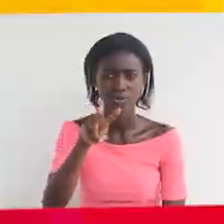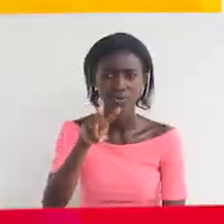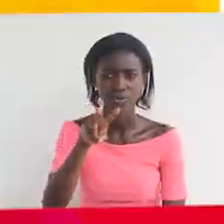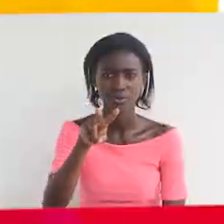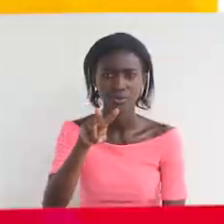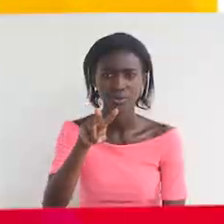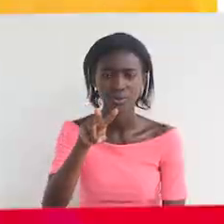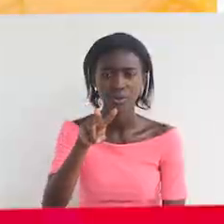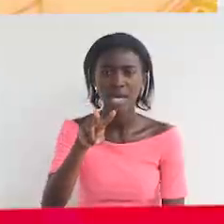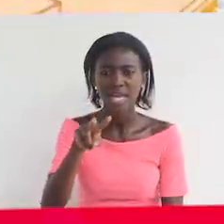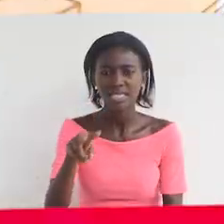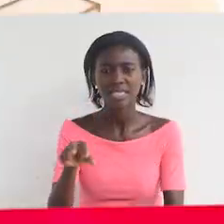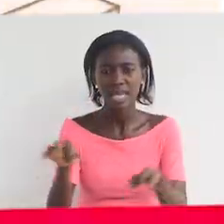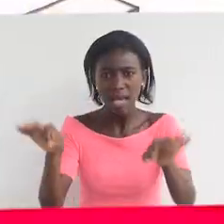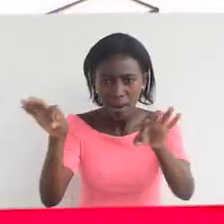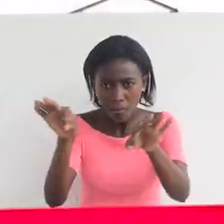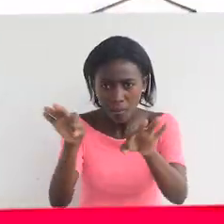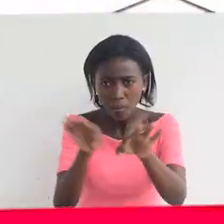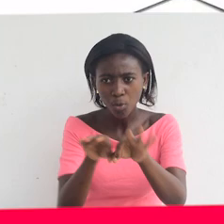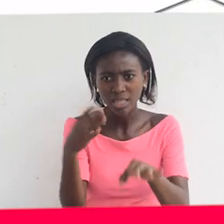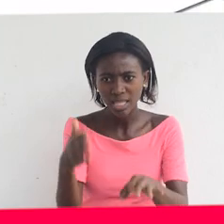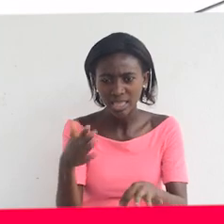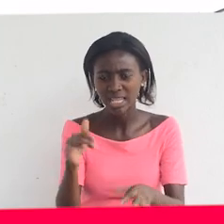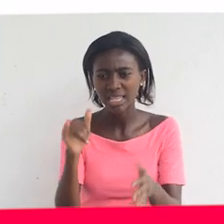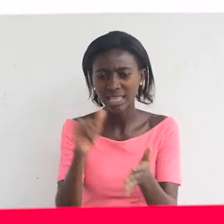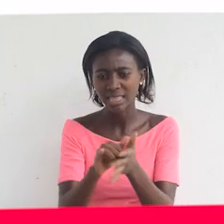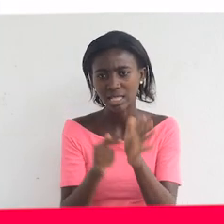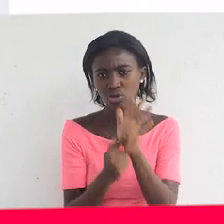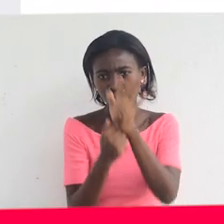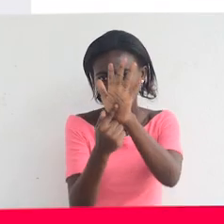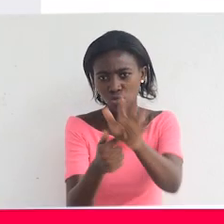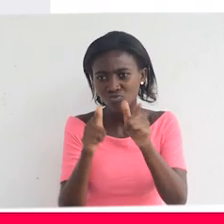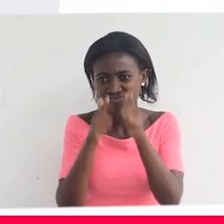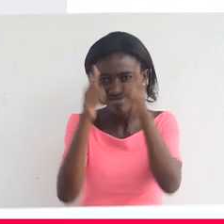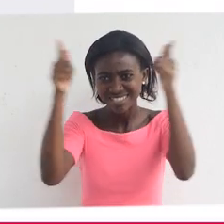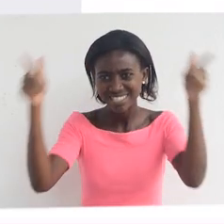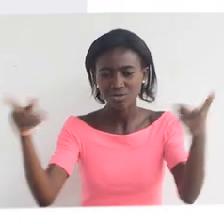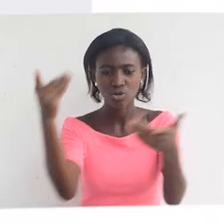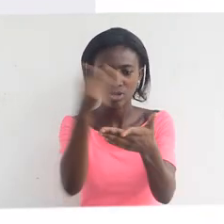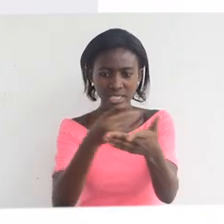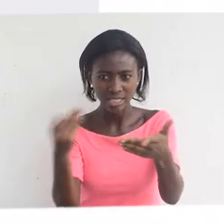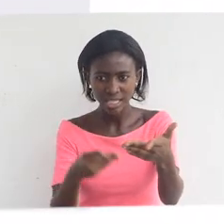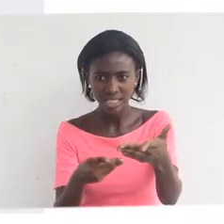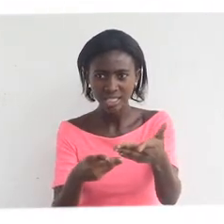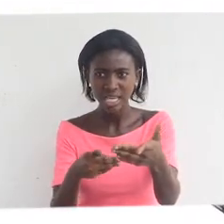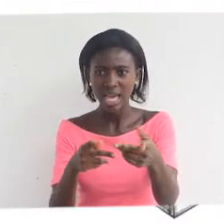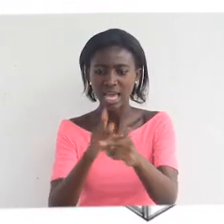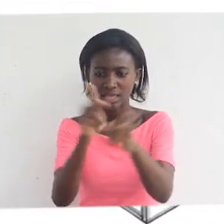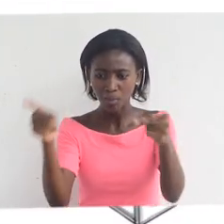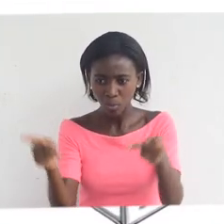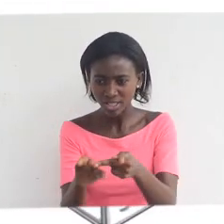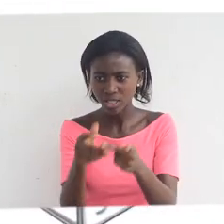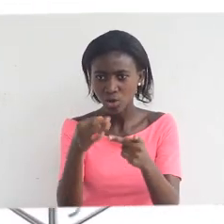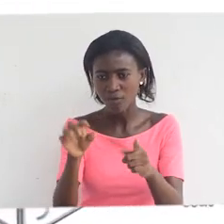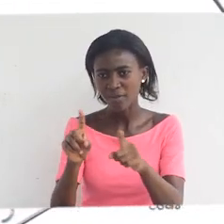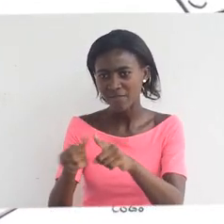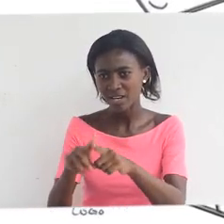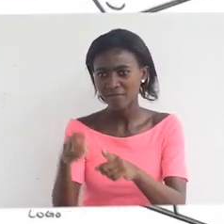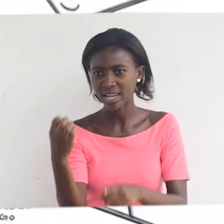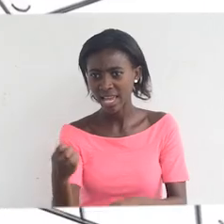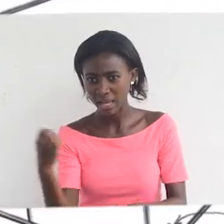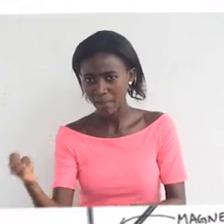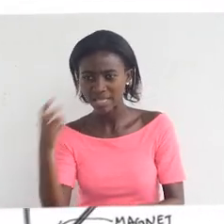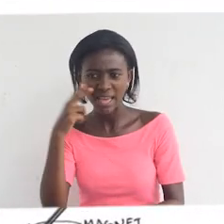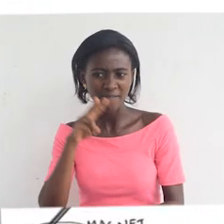Visual, a preliminary layout indicating the general design and the position of the various